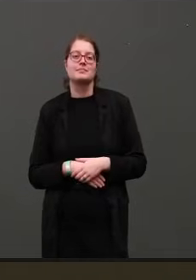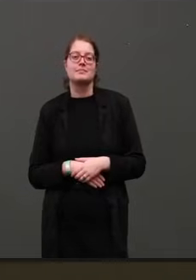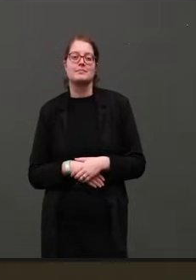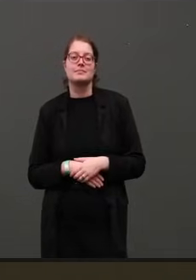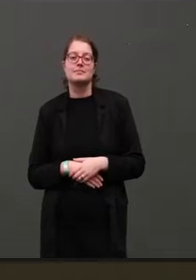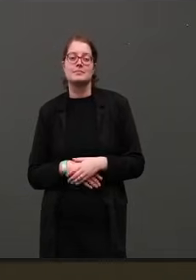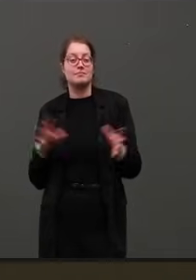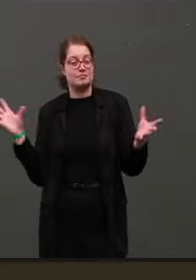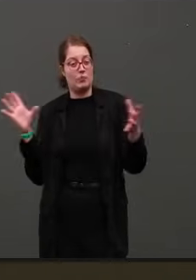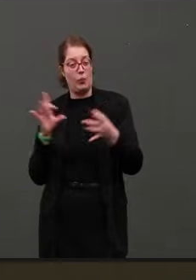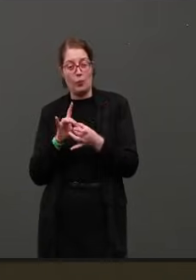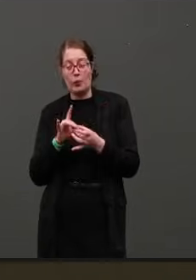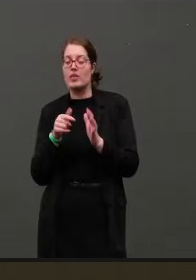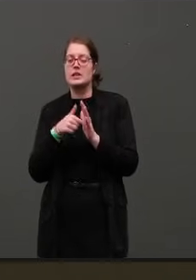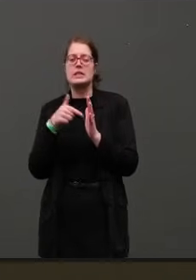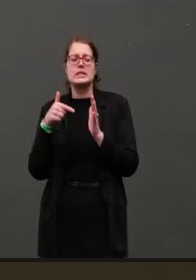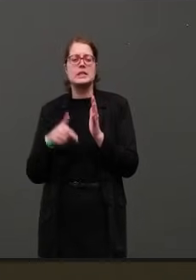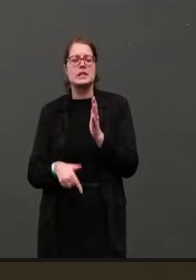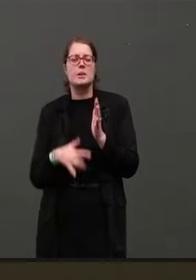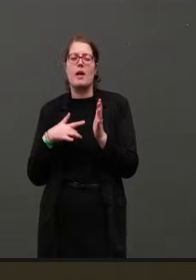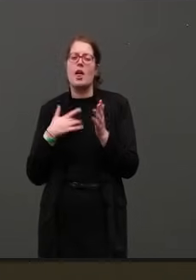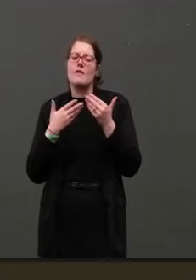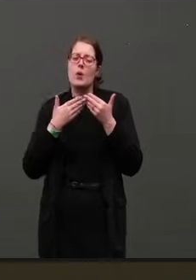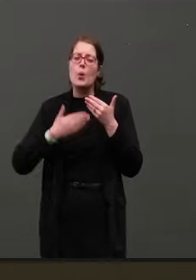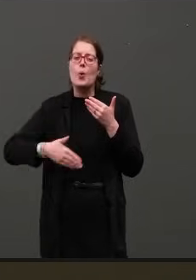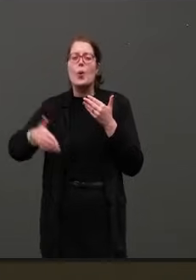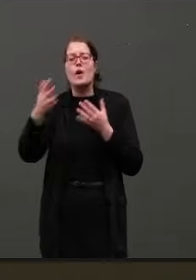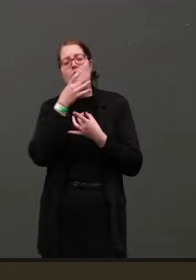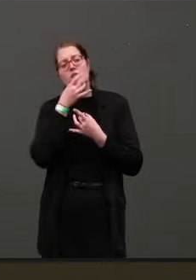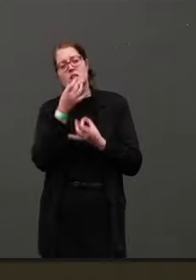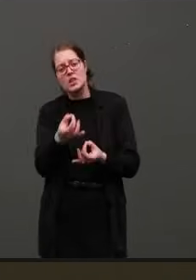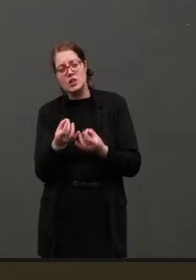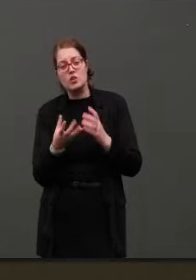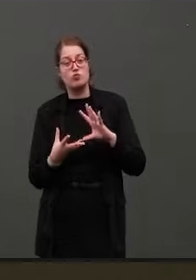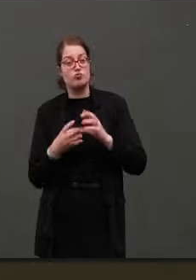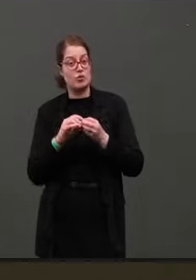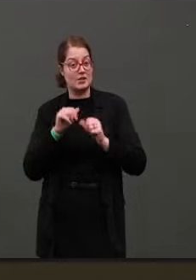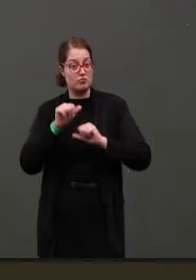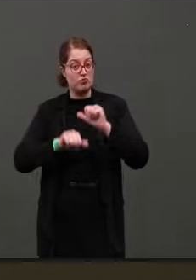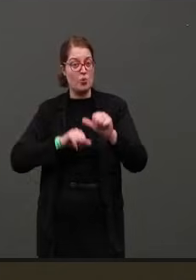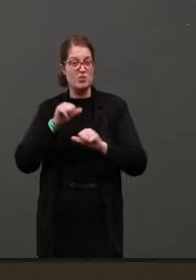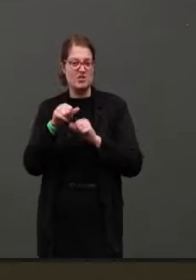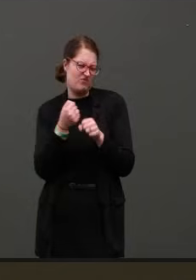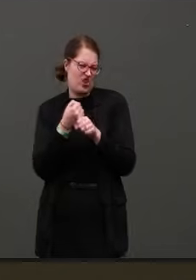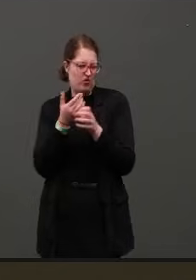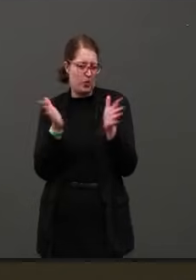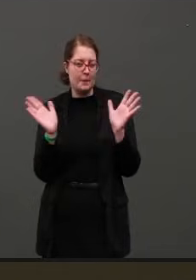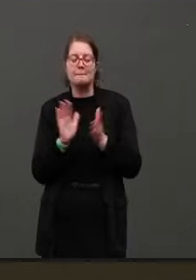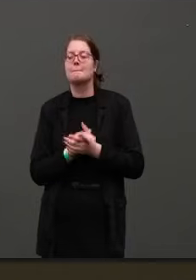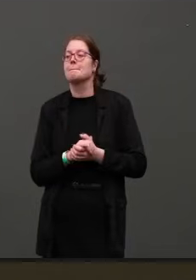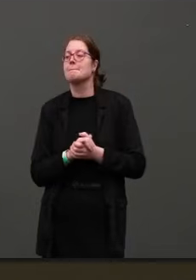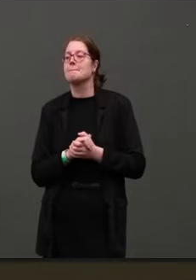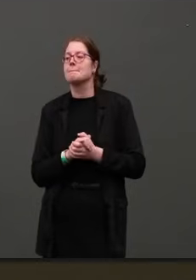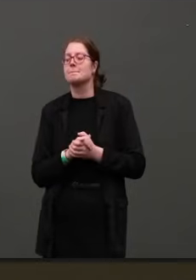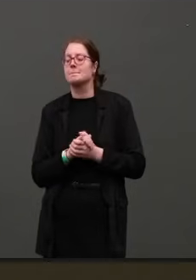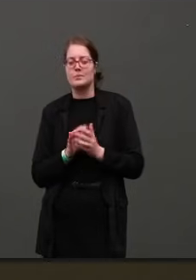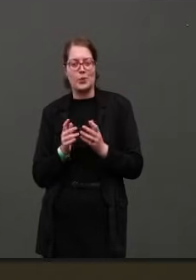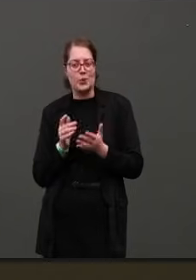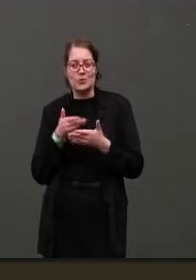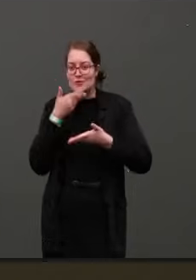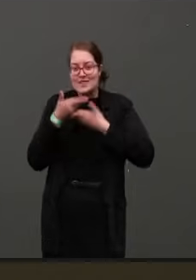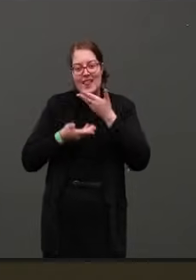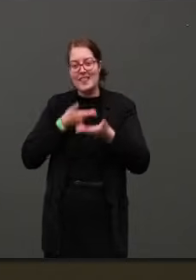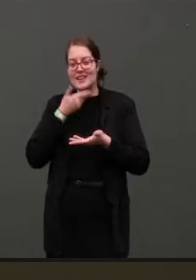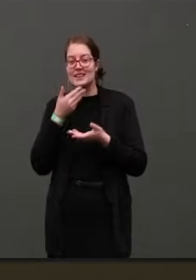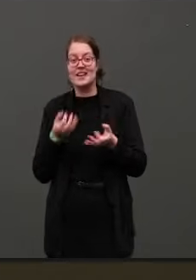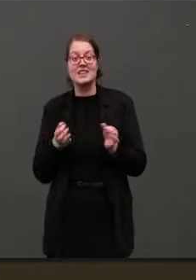deep and lifelong fascination with the creative process in general and the craft of storytelling, means that rather than essays about